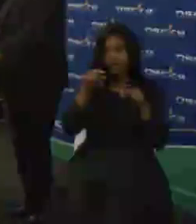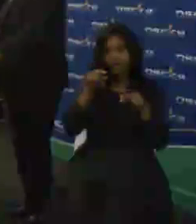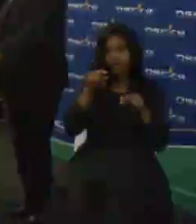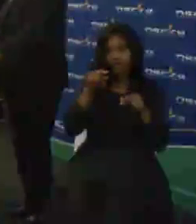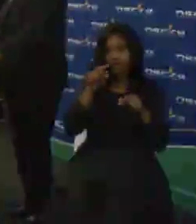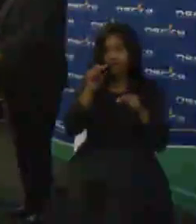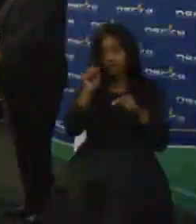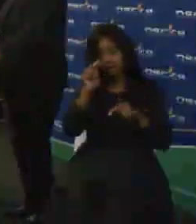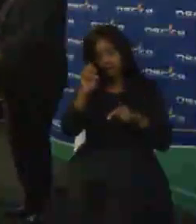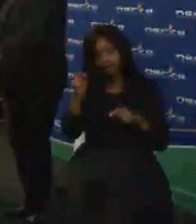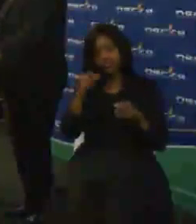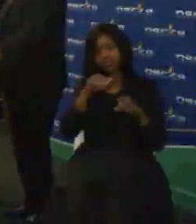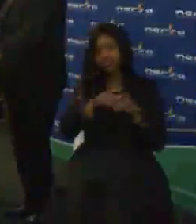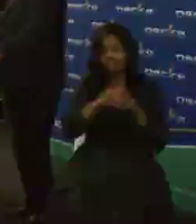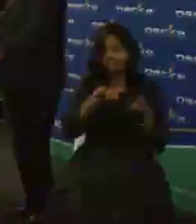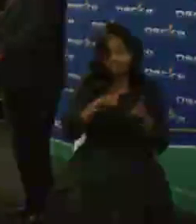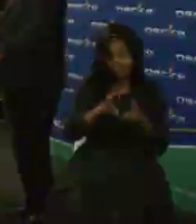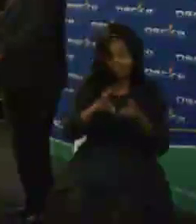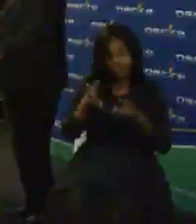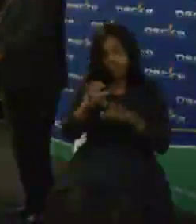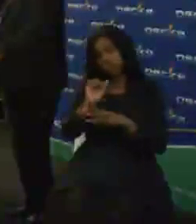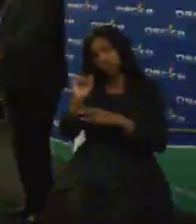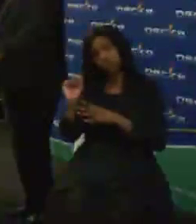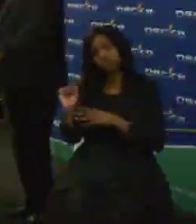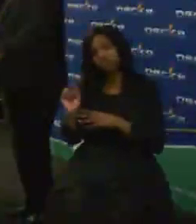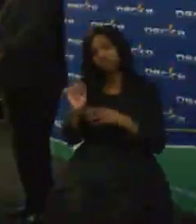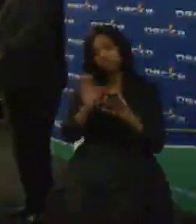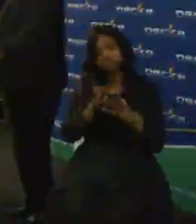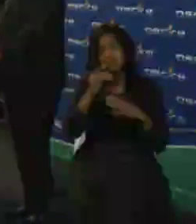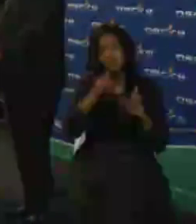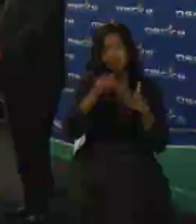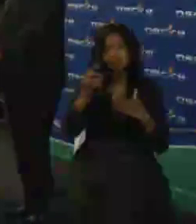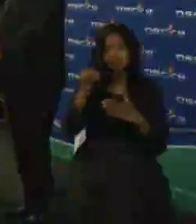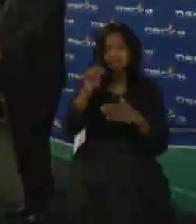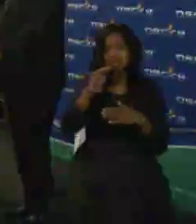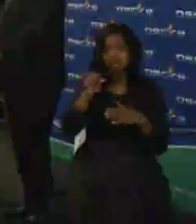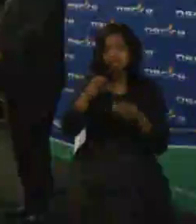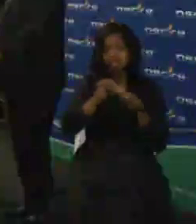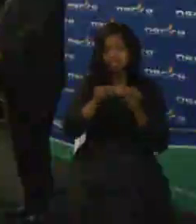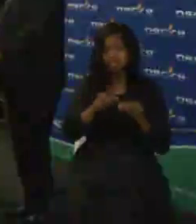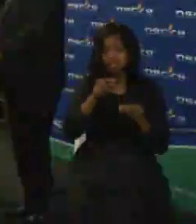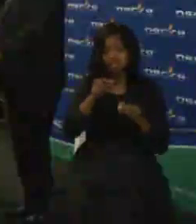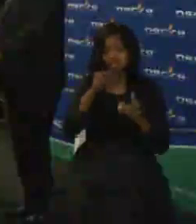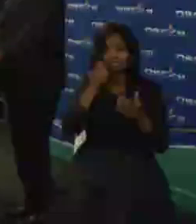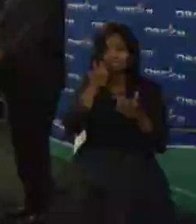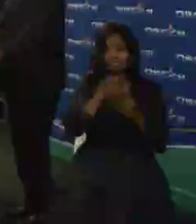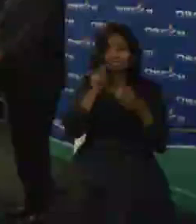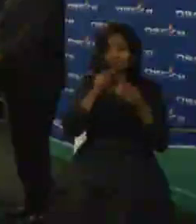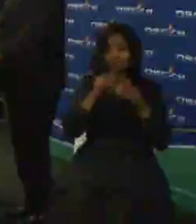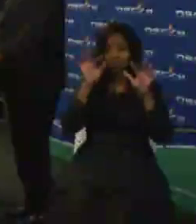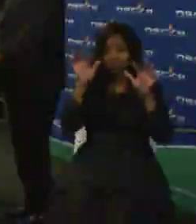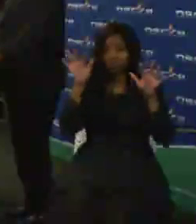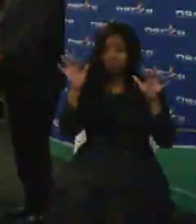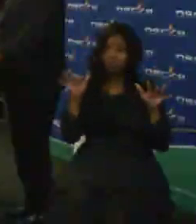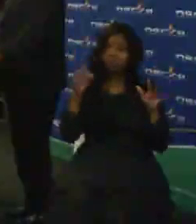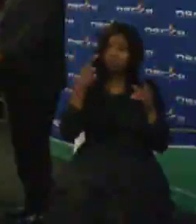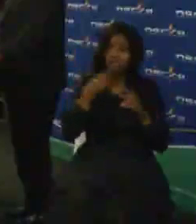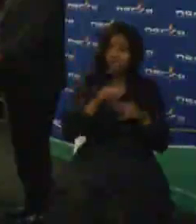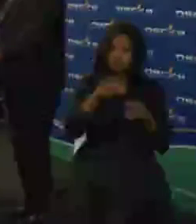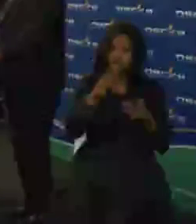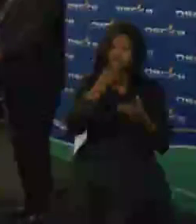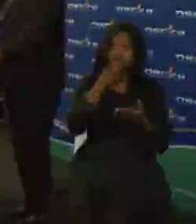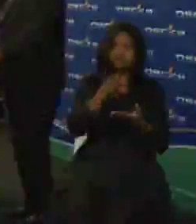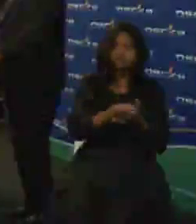methodology. And before Nersa issued Eskom's application to the public for